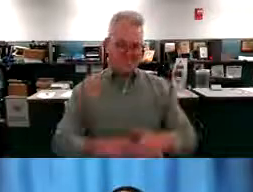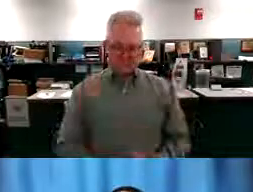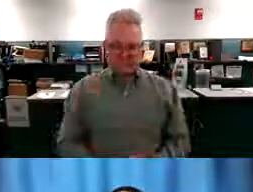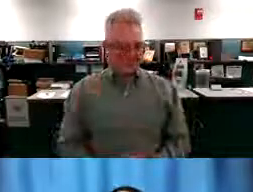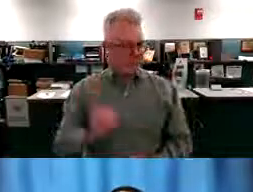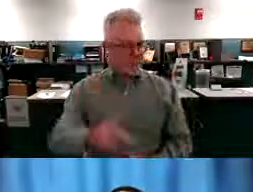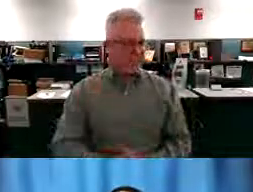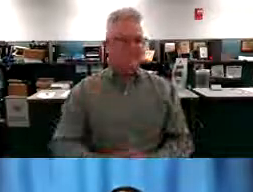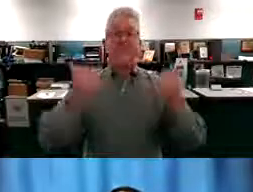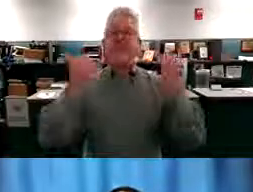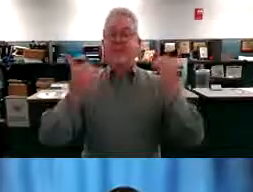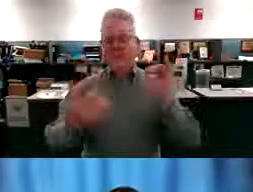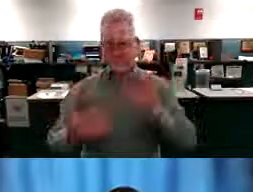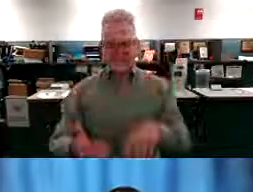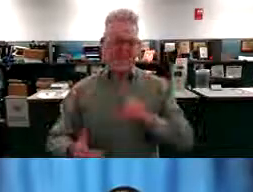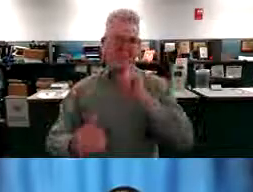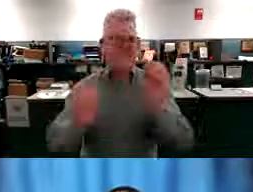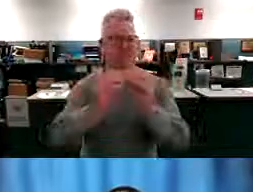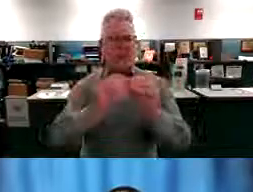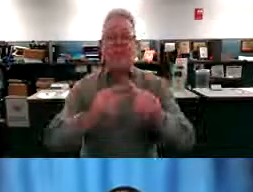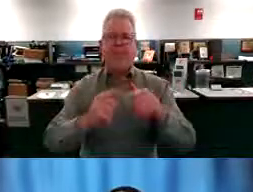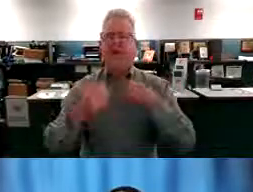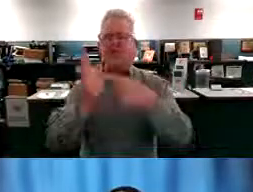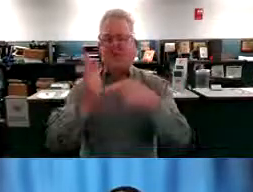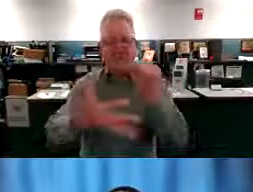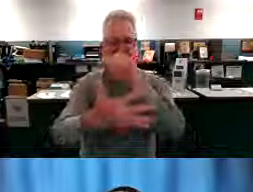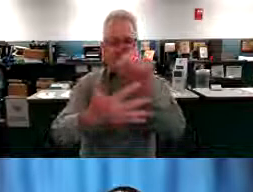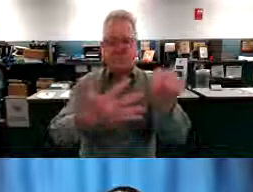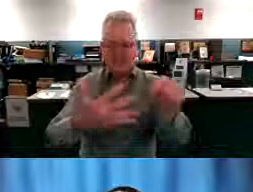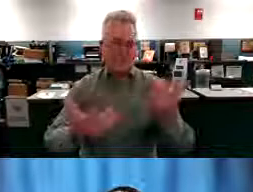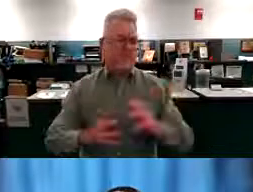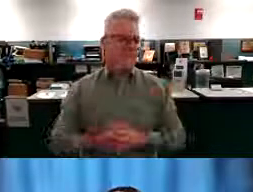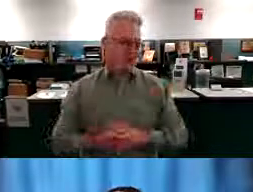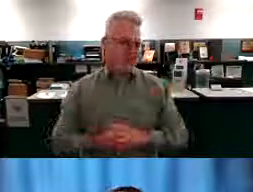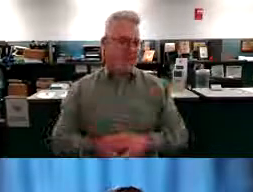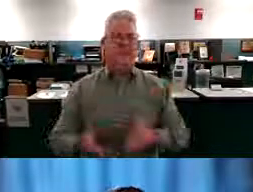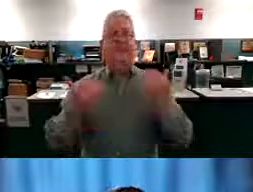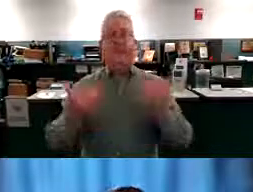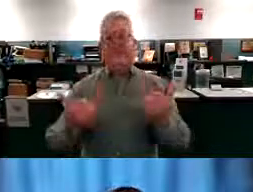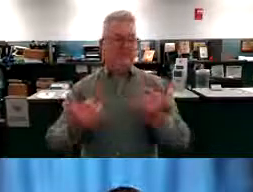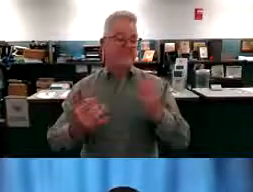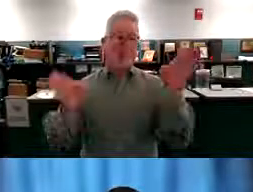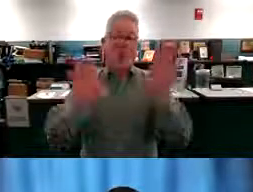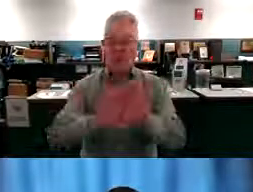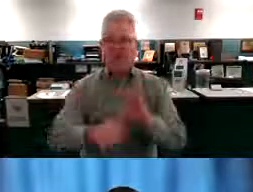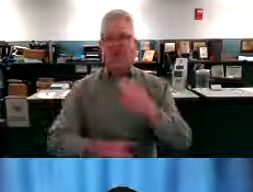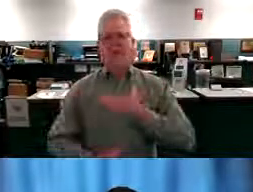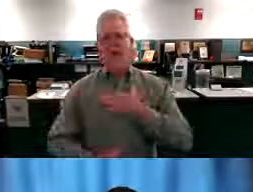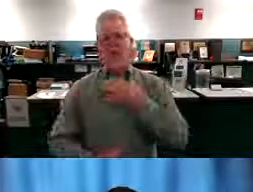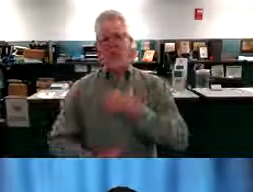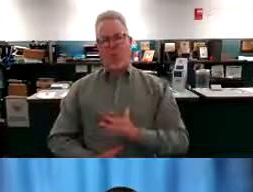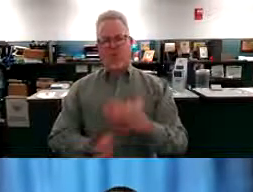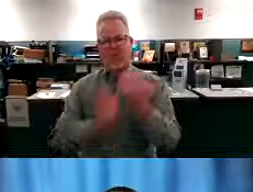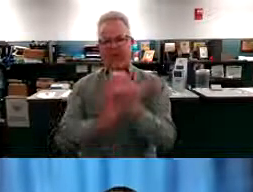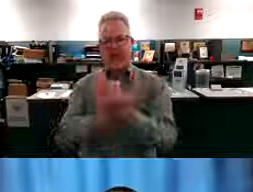public for the deaf and hard of hearing community, which has been a great benefit. So I think there's a couple other things that we could talk about as well.